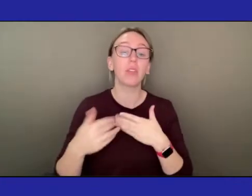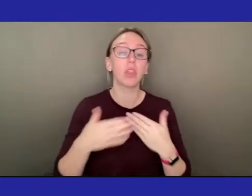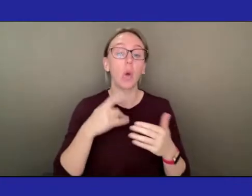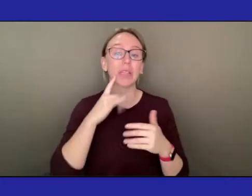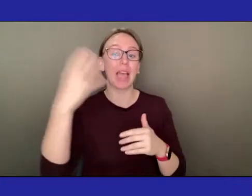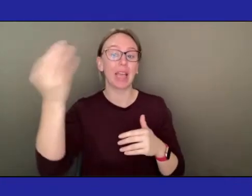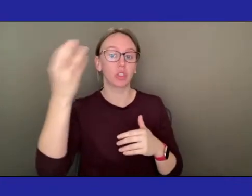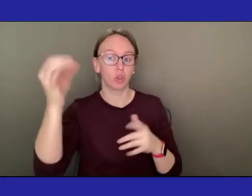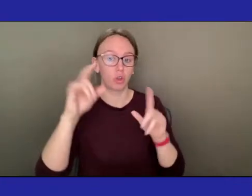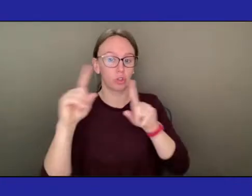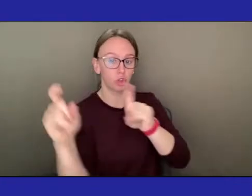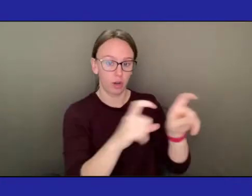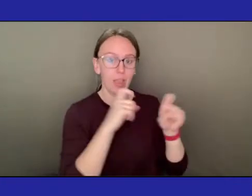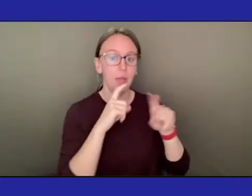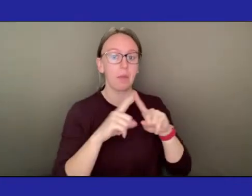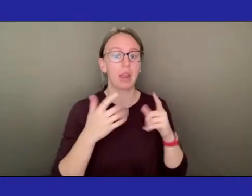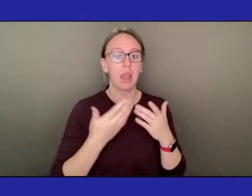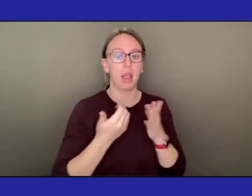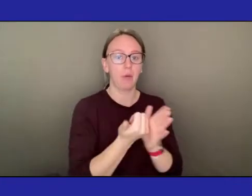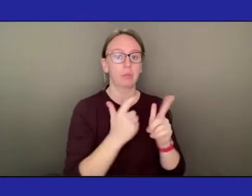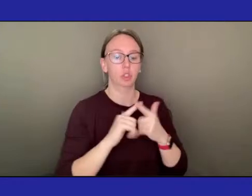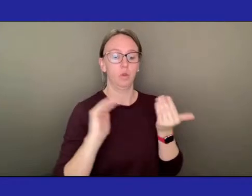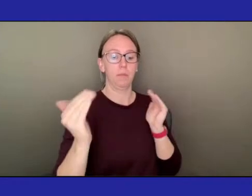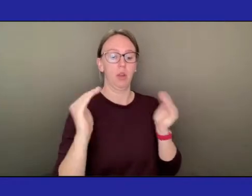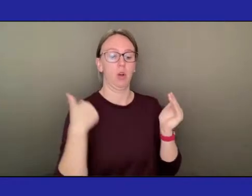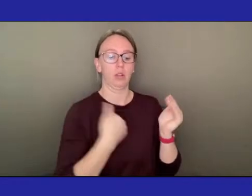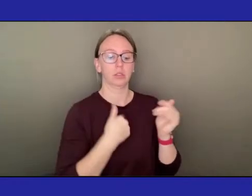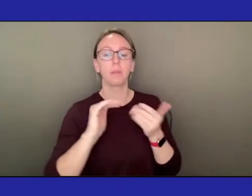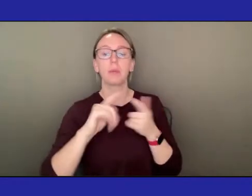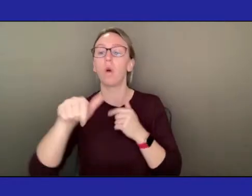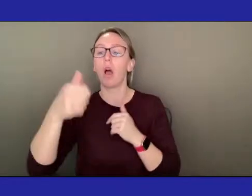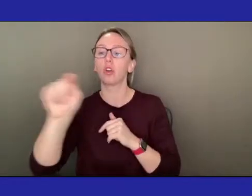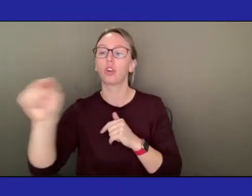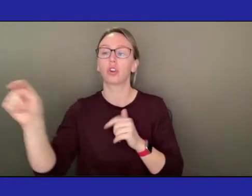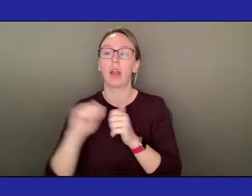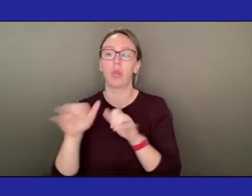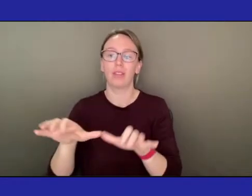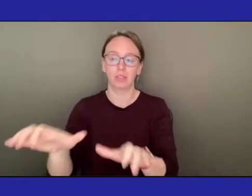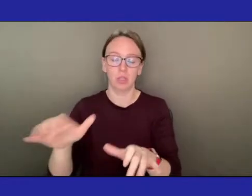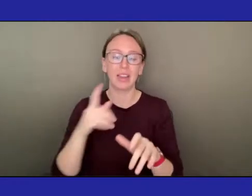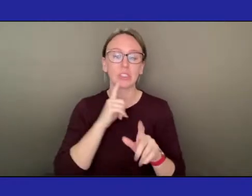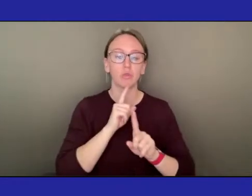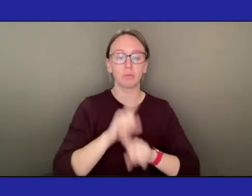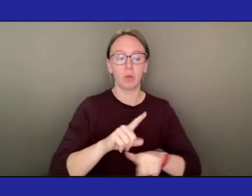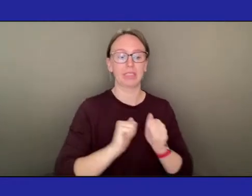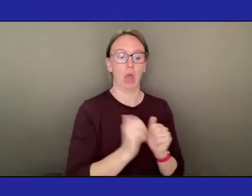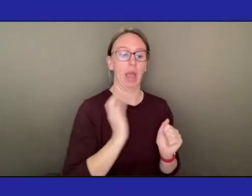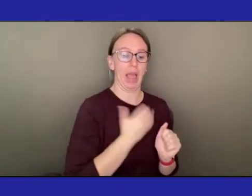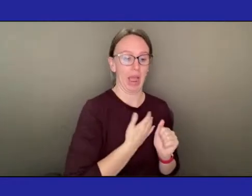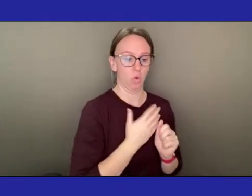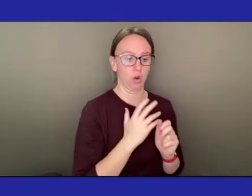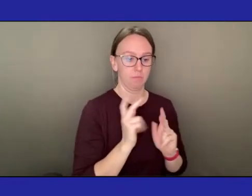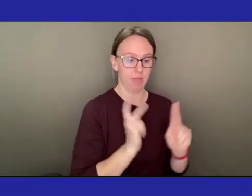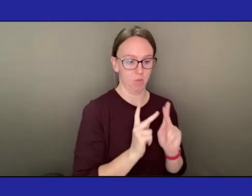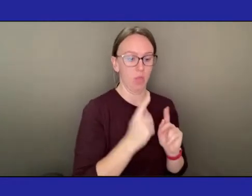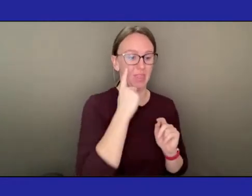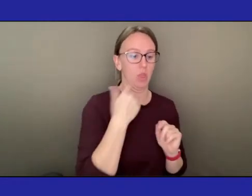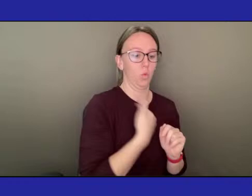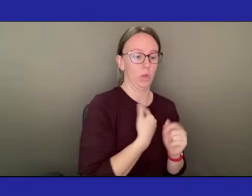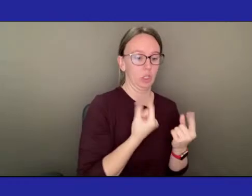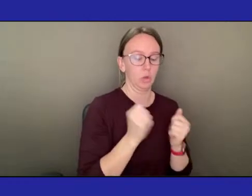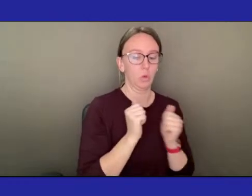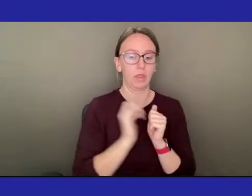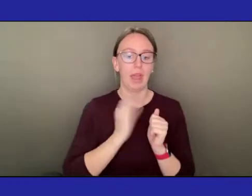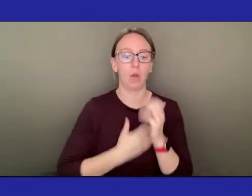benchmark ourselves against how other people have done. It really is a response to how our people think we're doing for our IT infrastructure. And if you can go to the